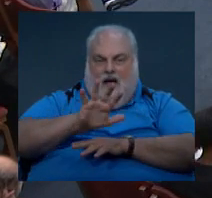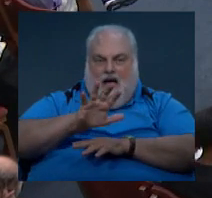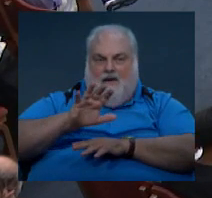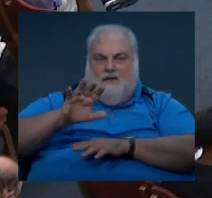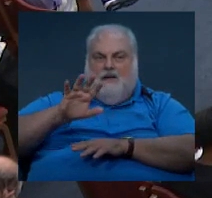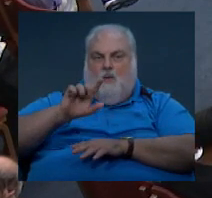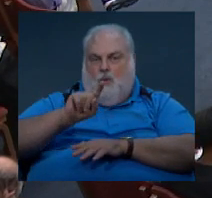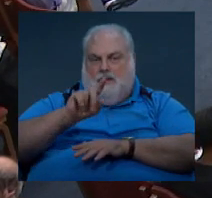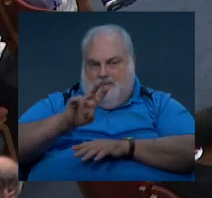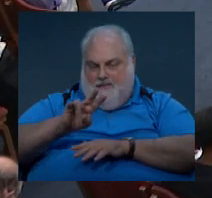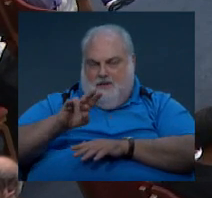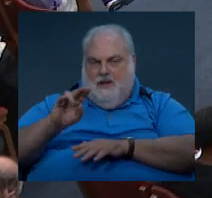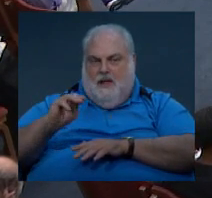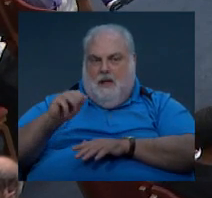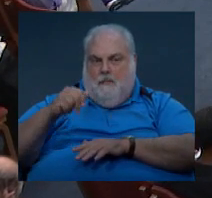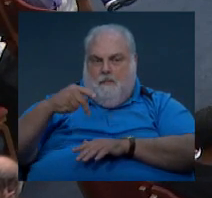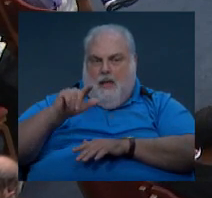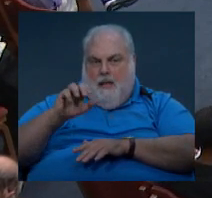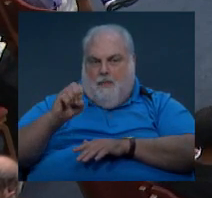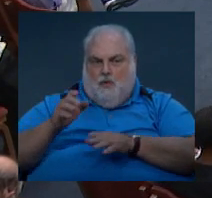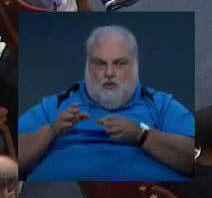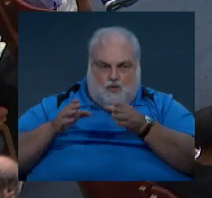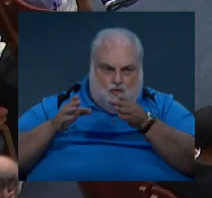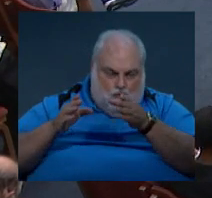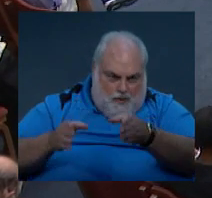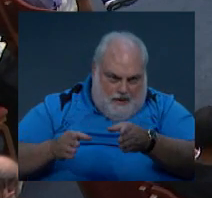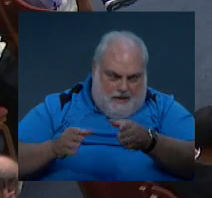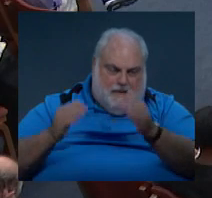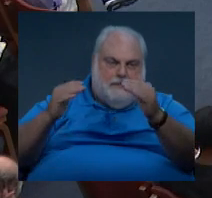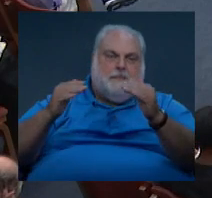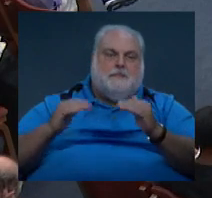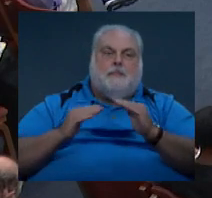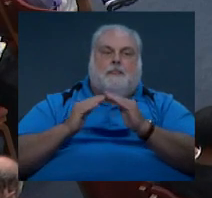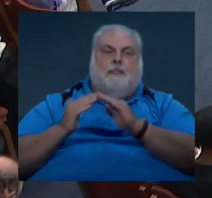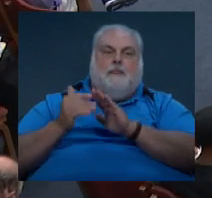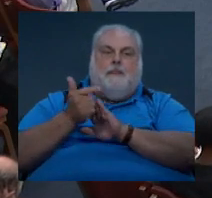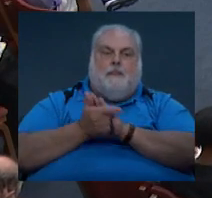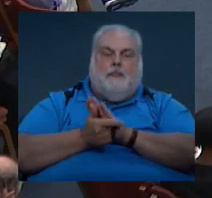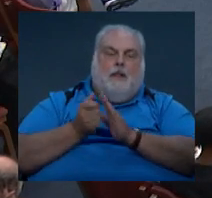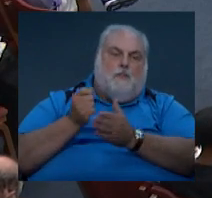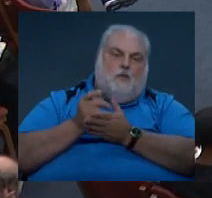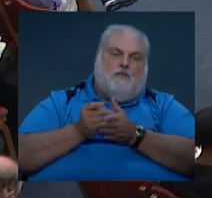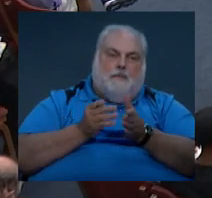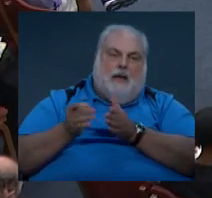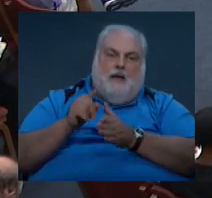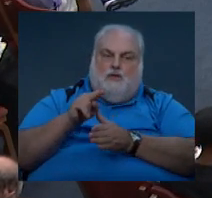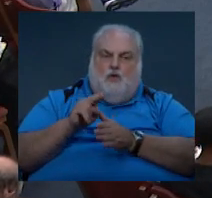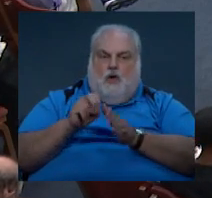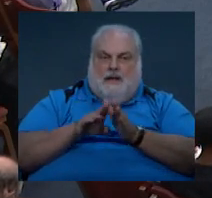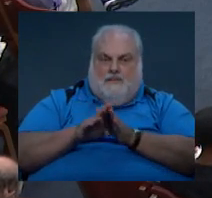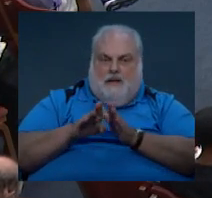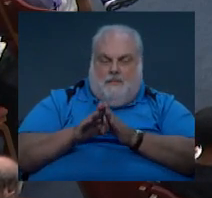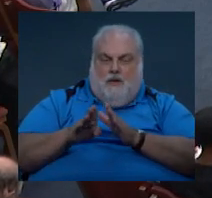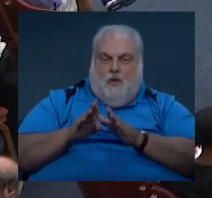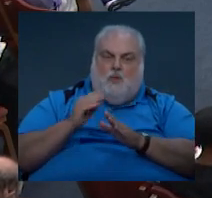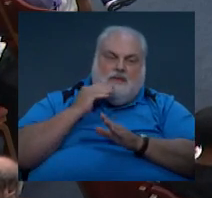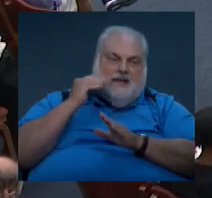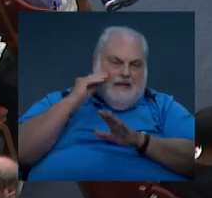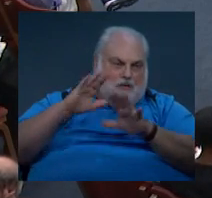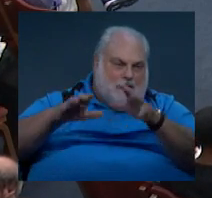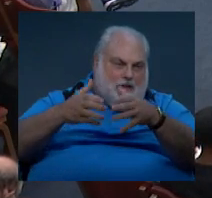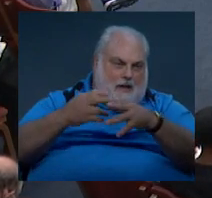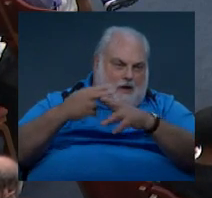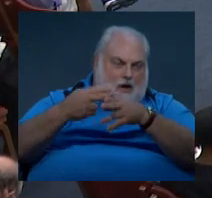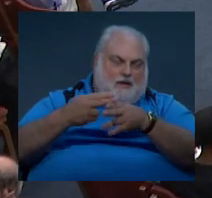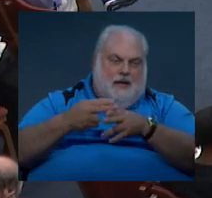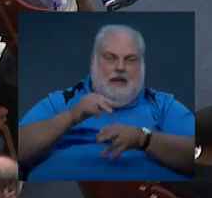Maple Street, short form PDR, located at 517 Maple Street. An ordinance to approve a plan zoning development, establish a plan residential district